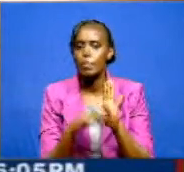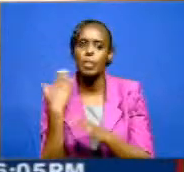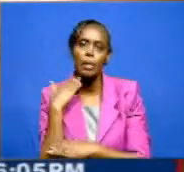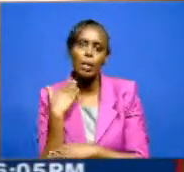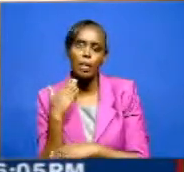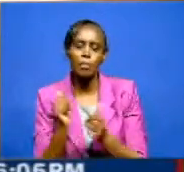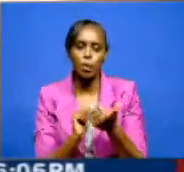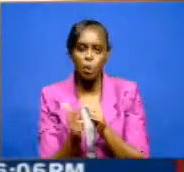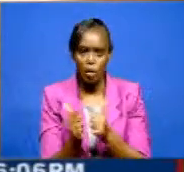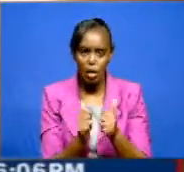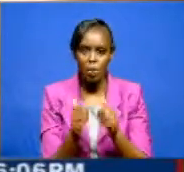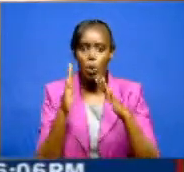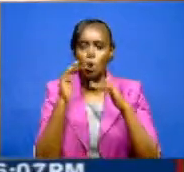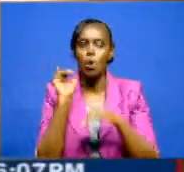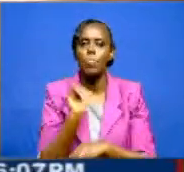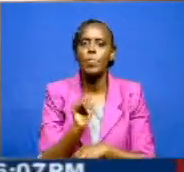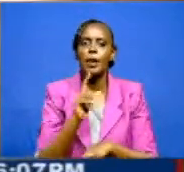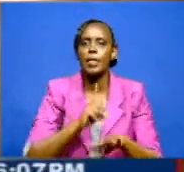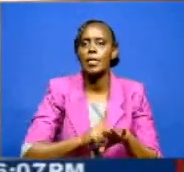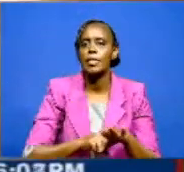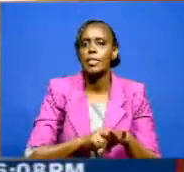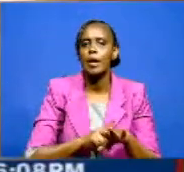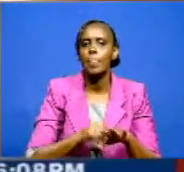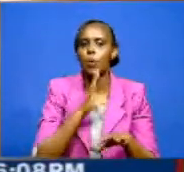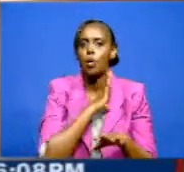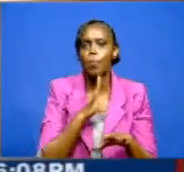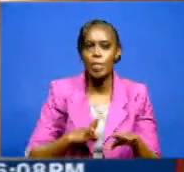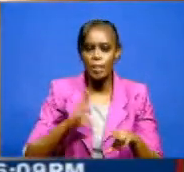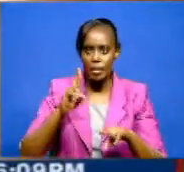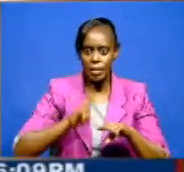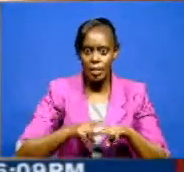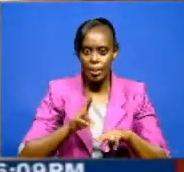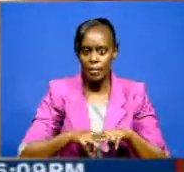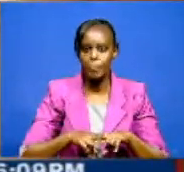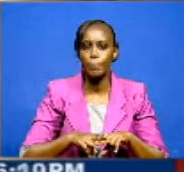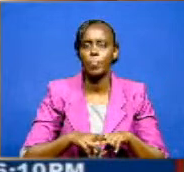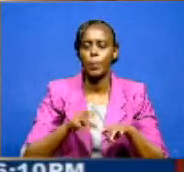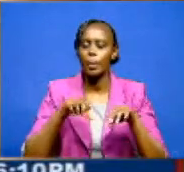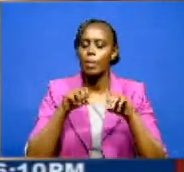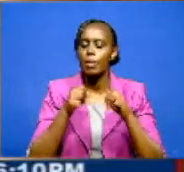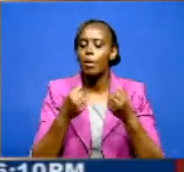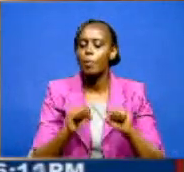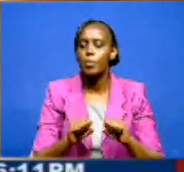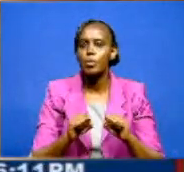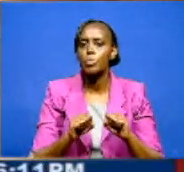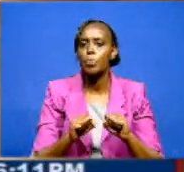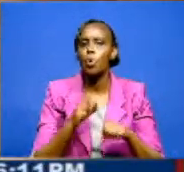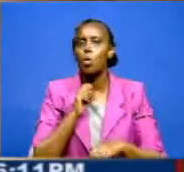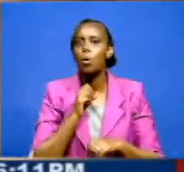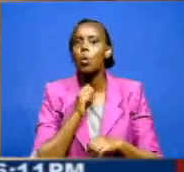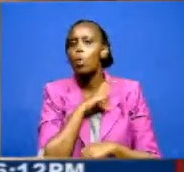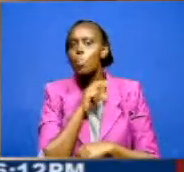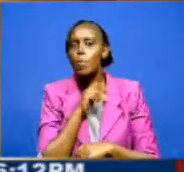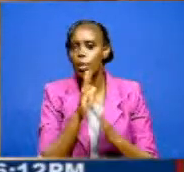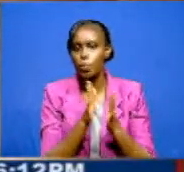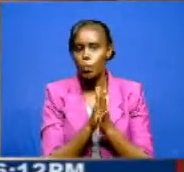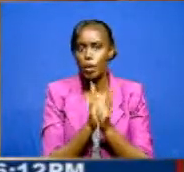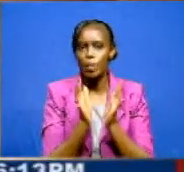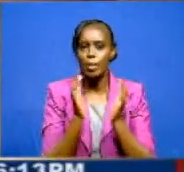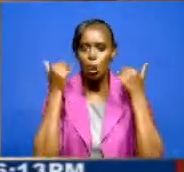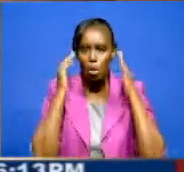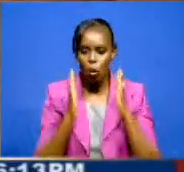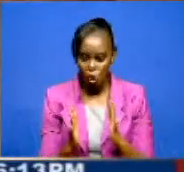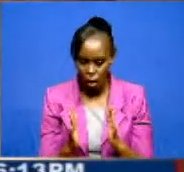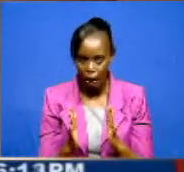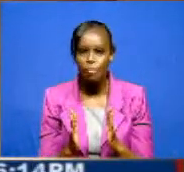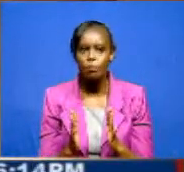and I hope that when the committee sits, they can lodge those formal complaints with the prosecutors